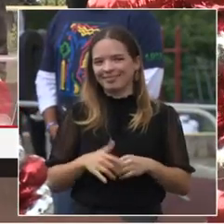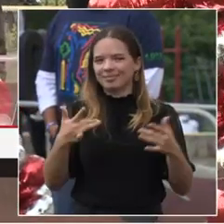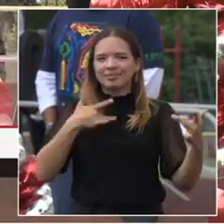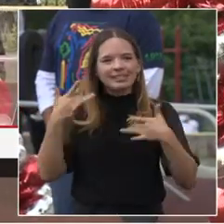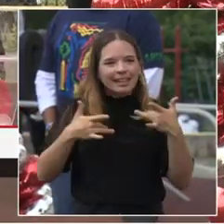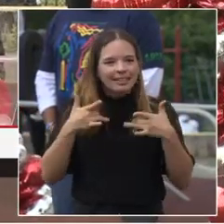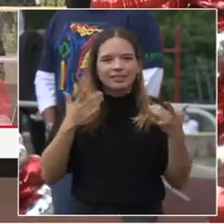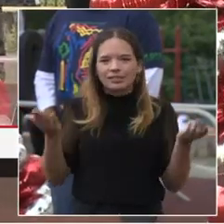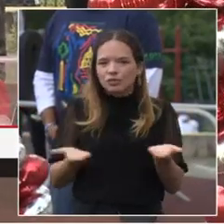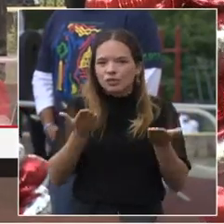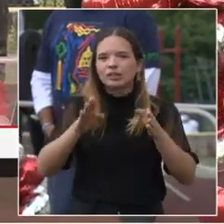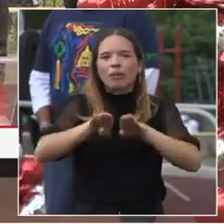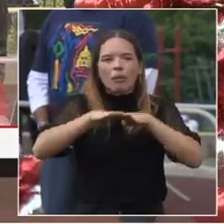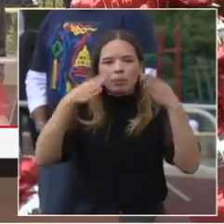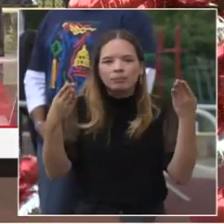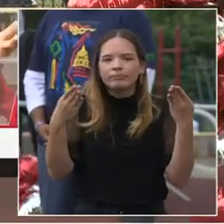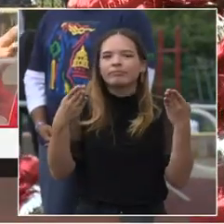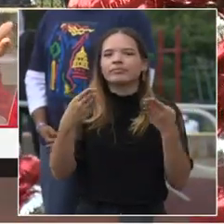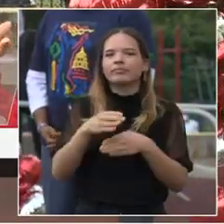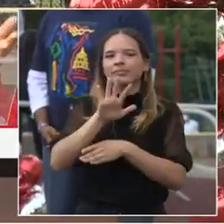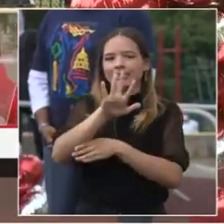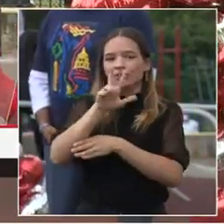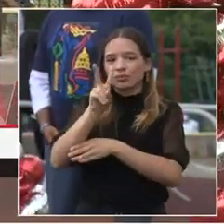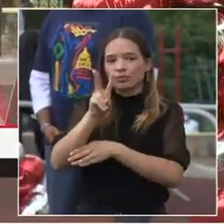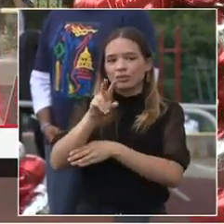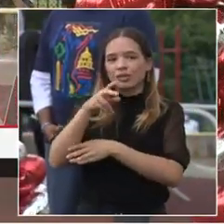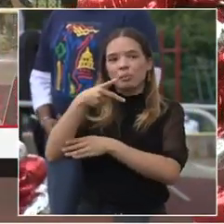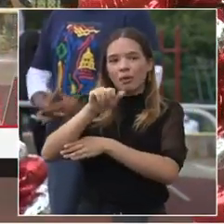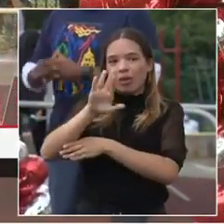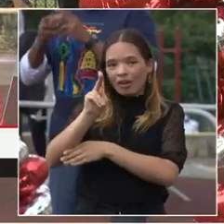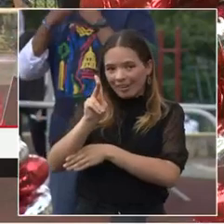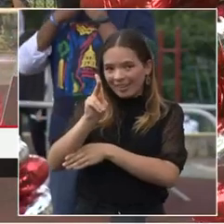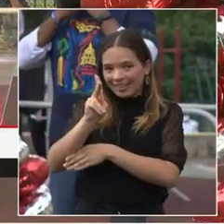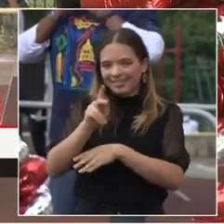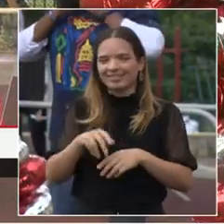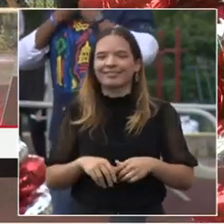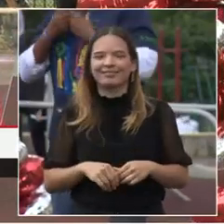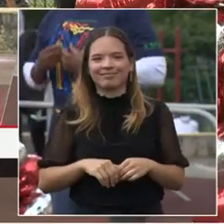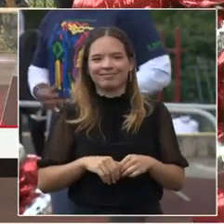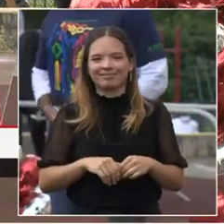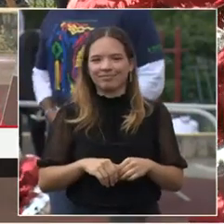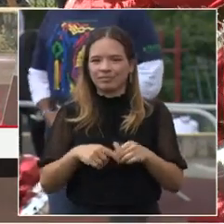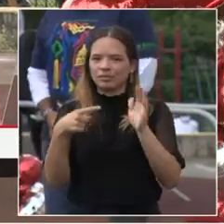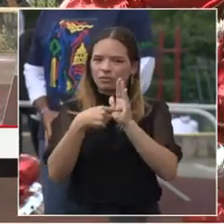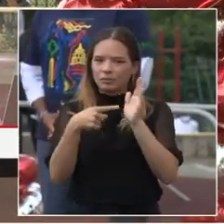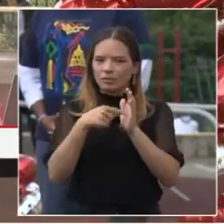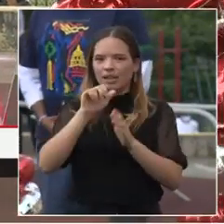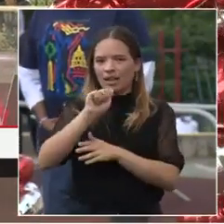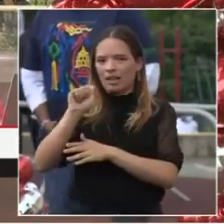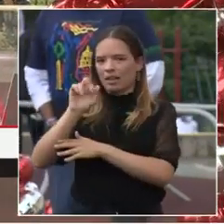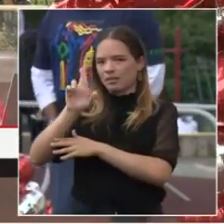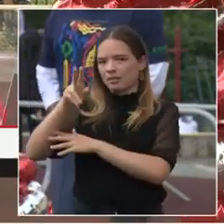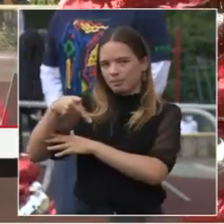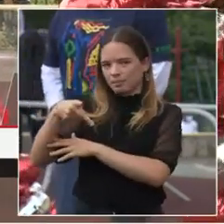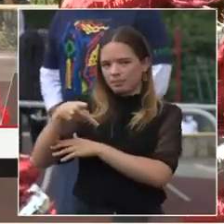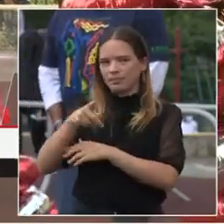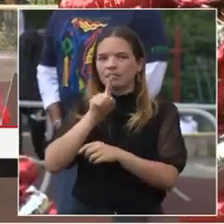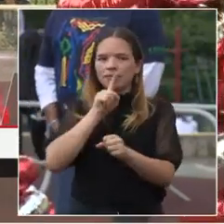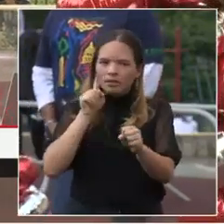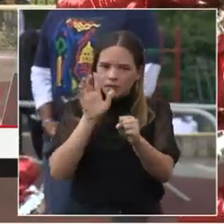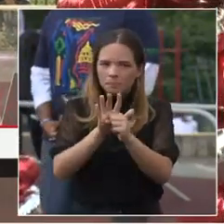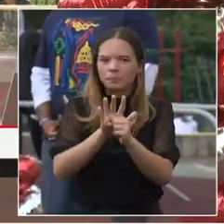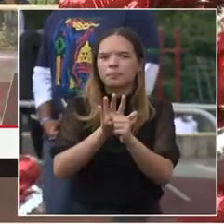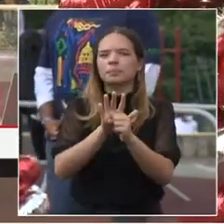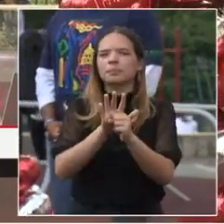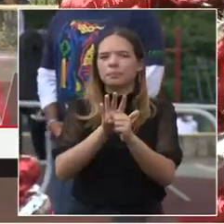to open this 52nd park. You know, these parks represent AARP's commitment to supporting health and wellness